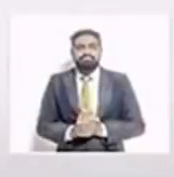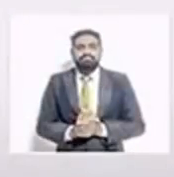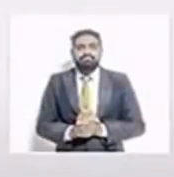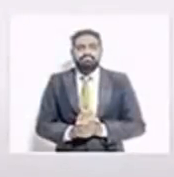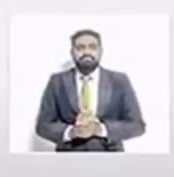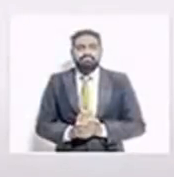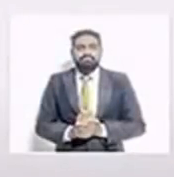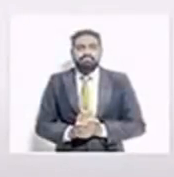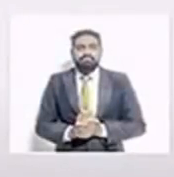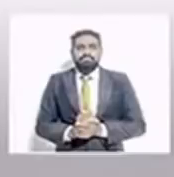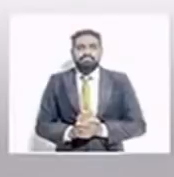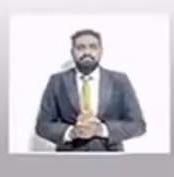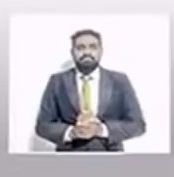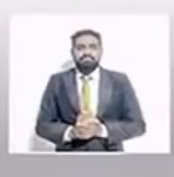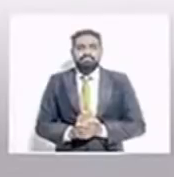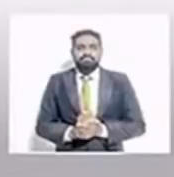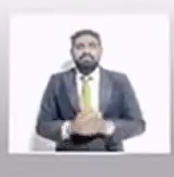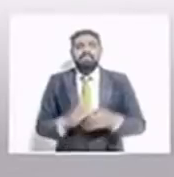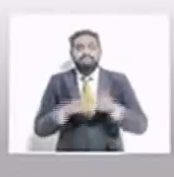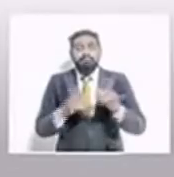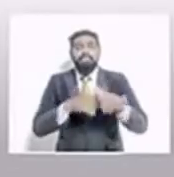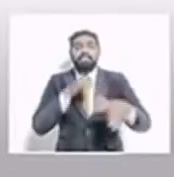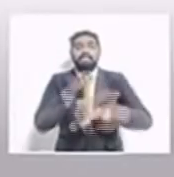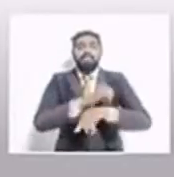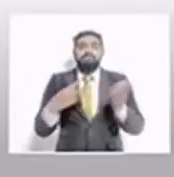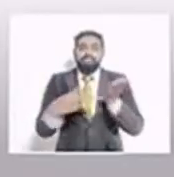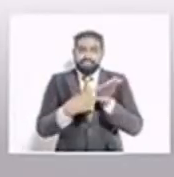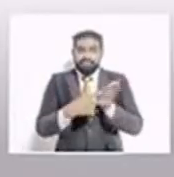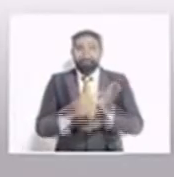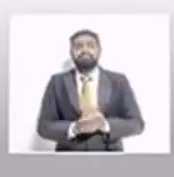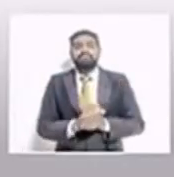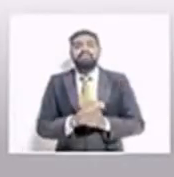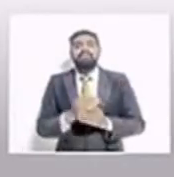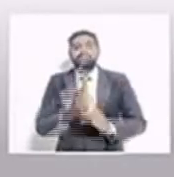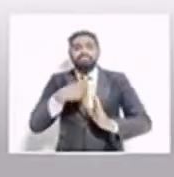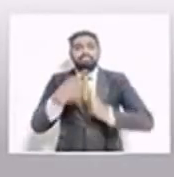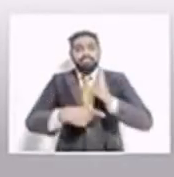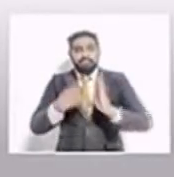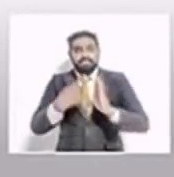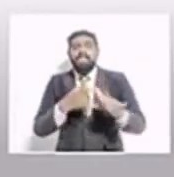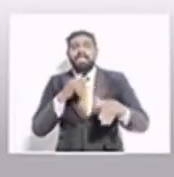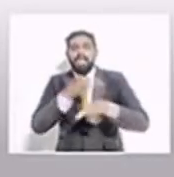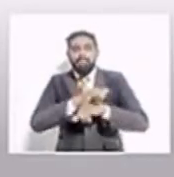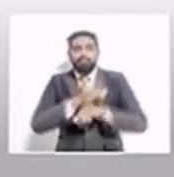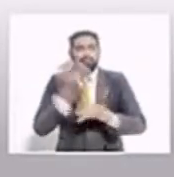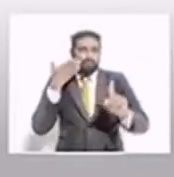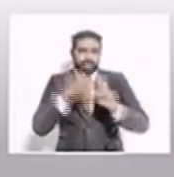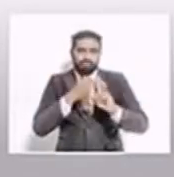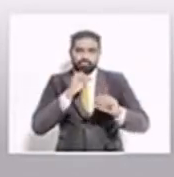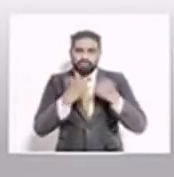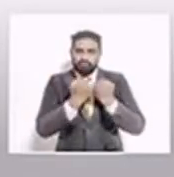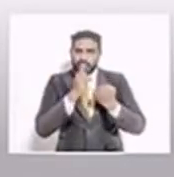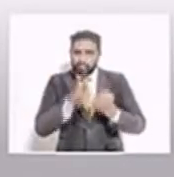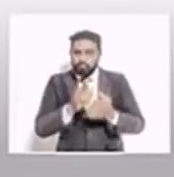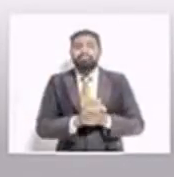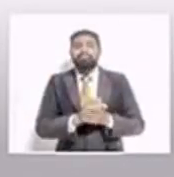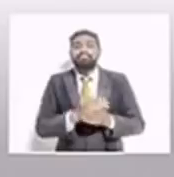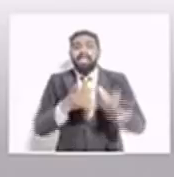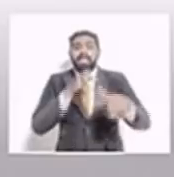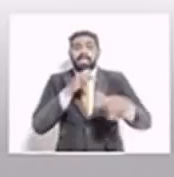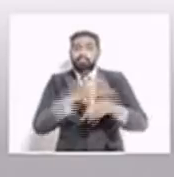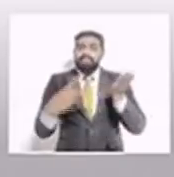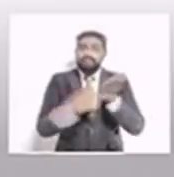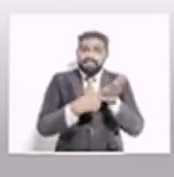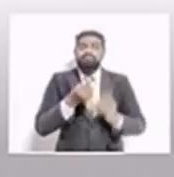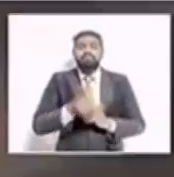Airline ticket prices. Sri Lanka Civil Aviation Authority said the price of an air ticket has increased by 27%.